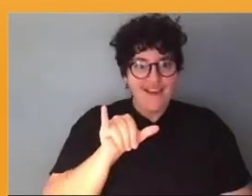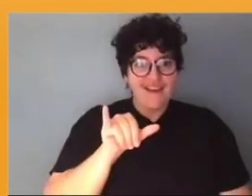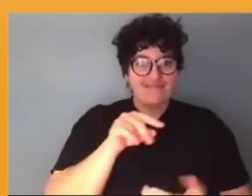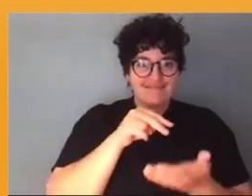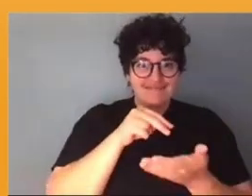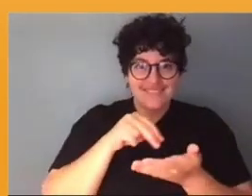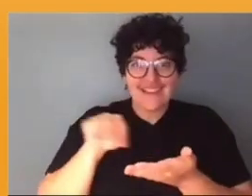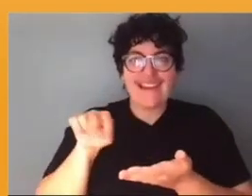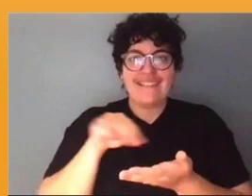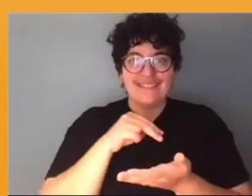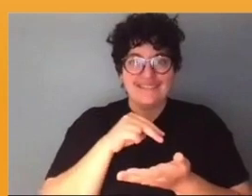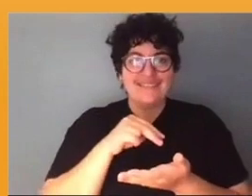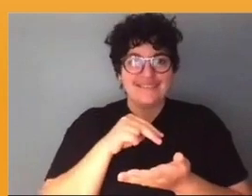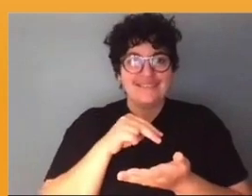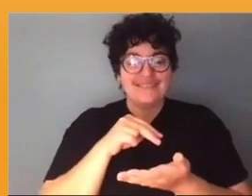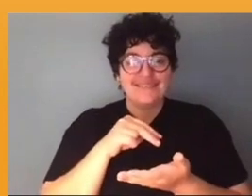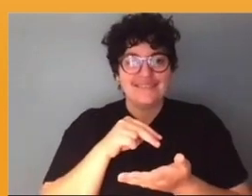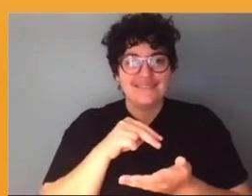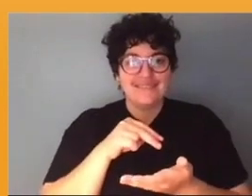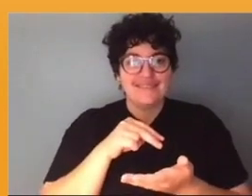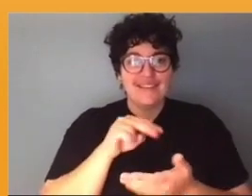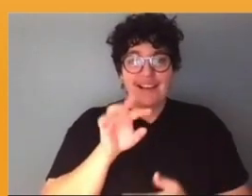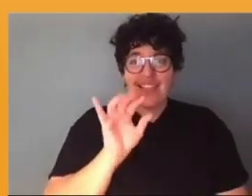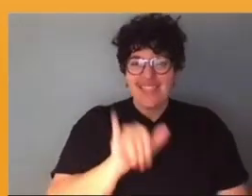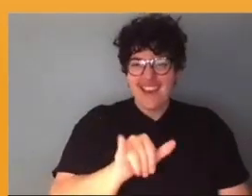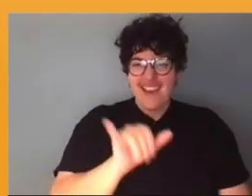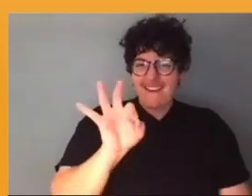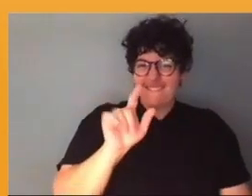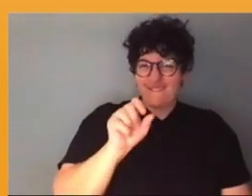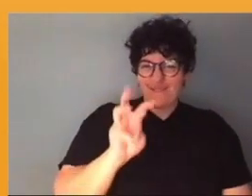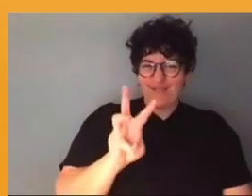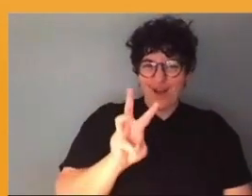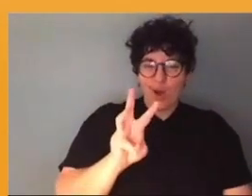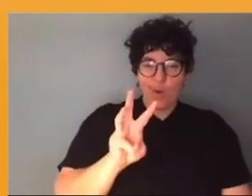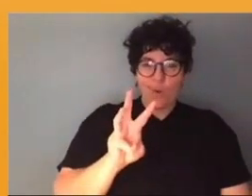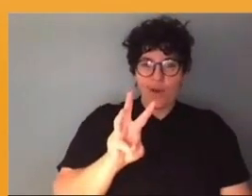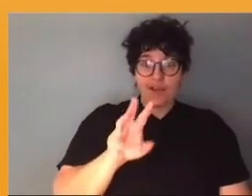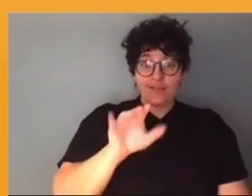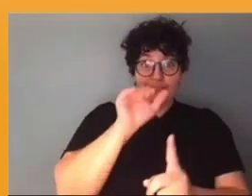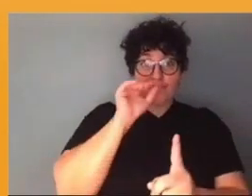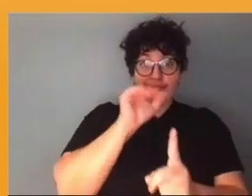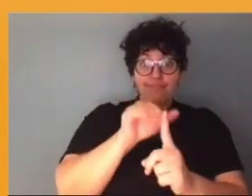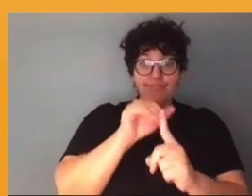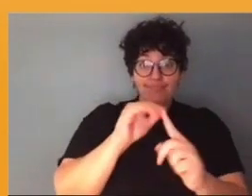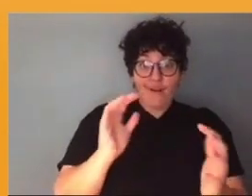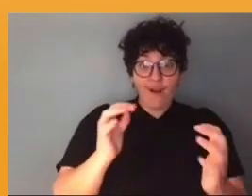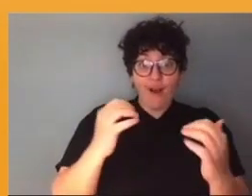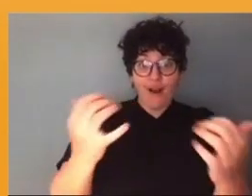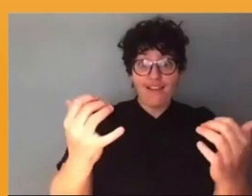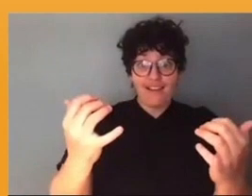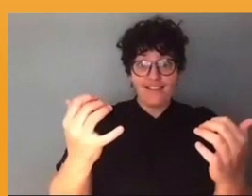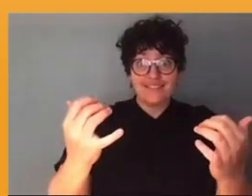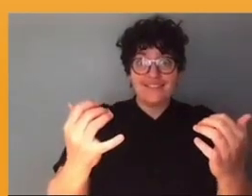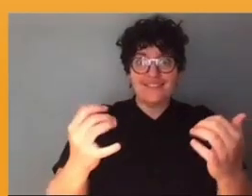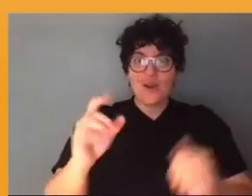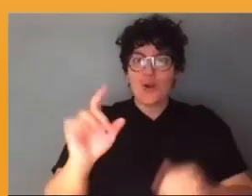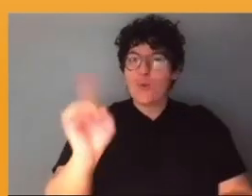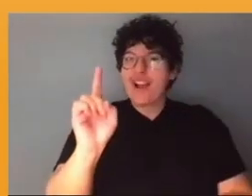tells the audience to look at where we want them to look.